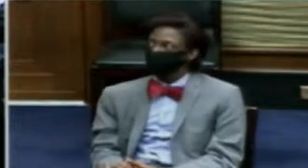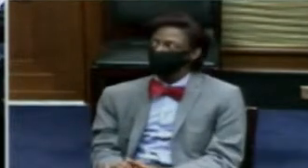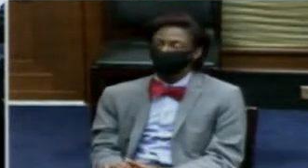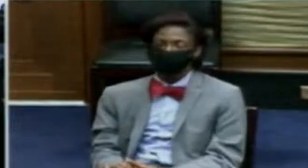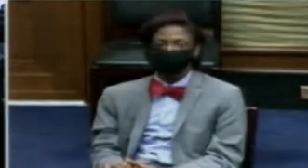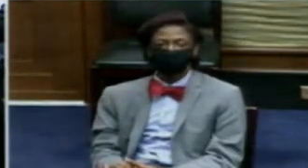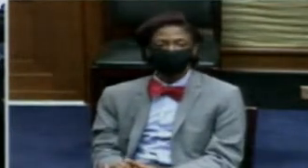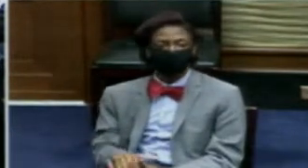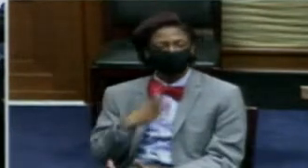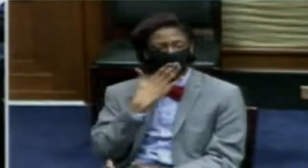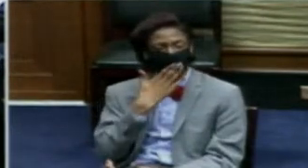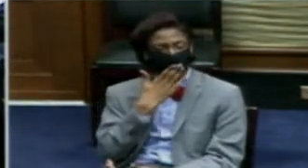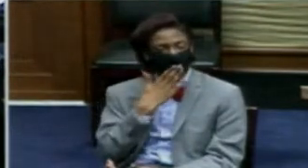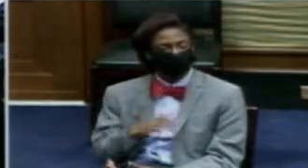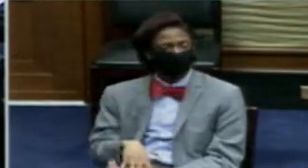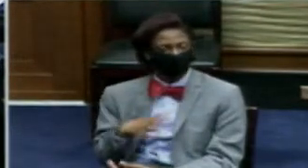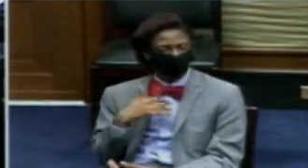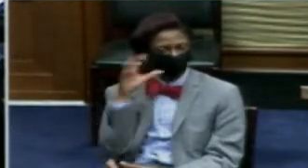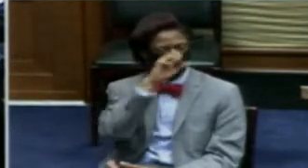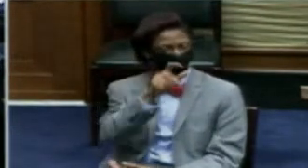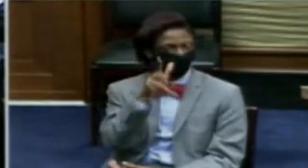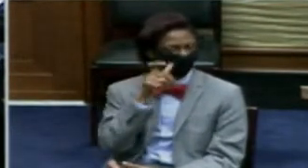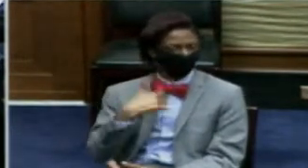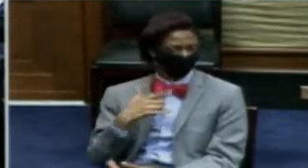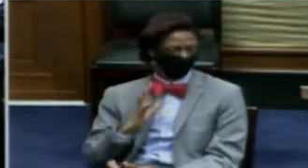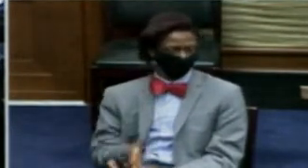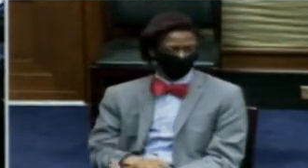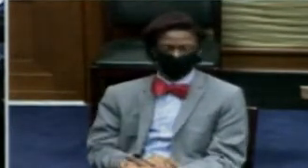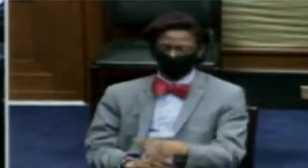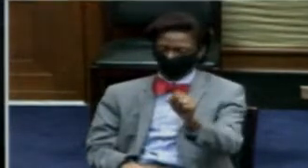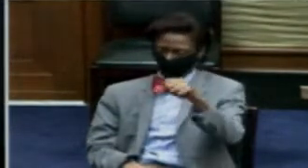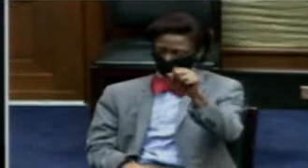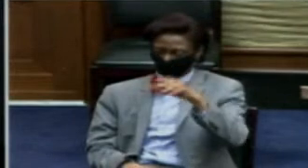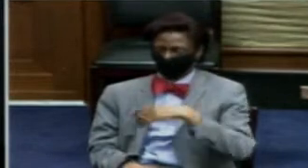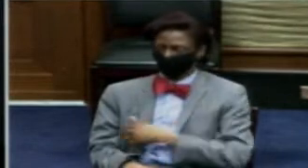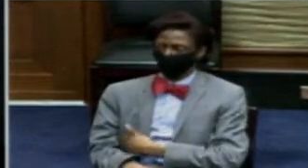Thank you, Madam Chair. I assume you can hear me okay? Yes, we can.